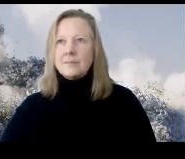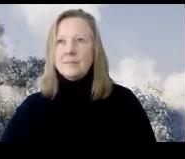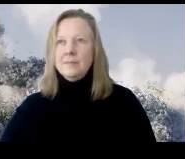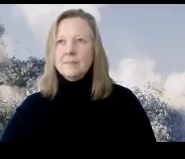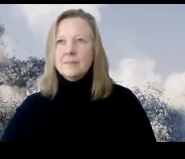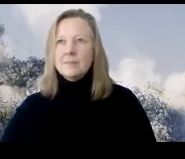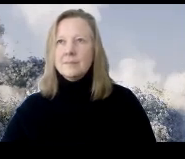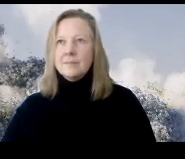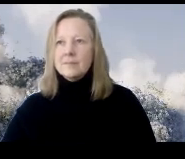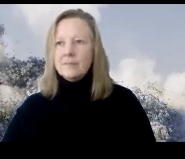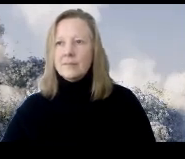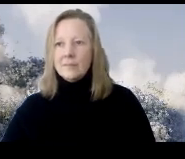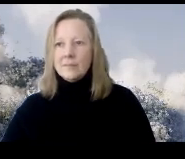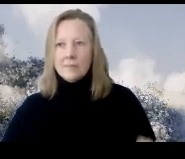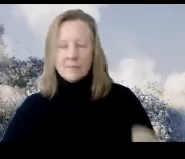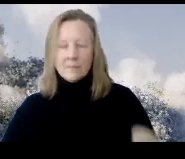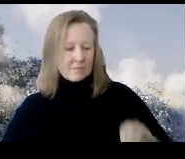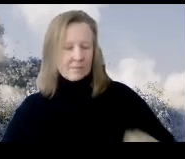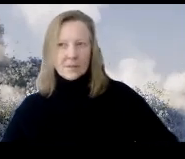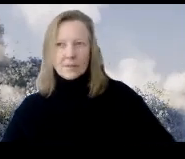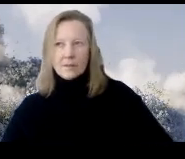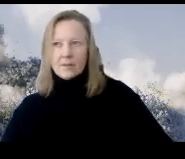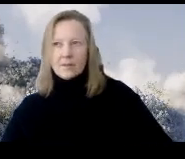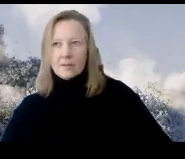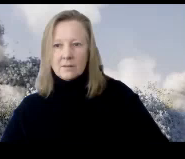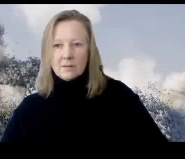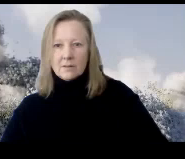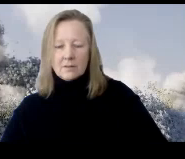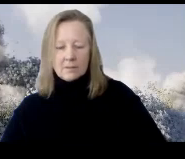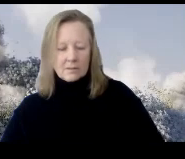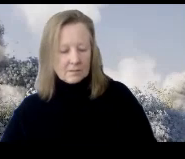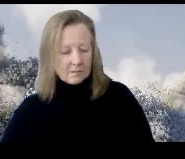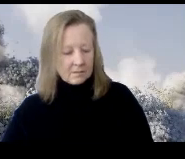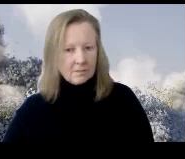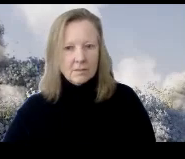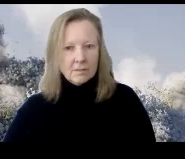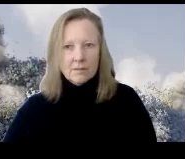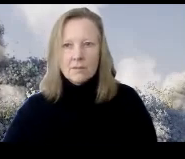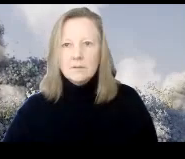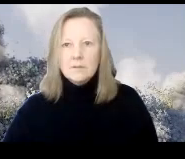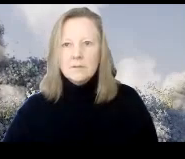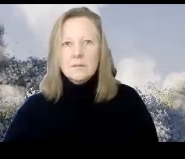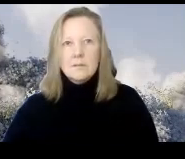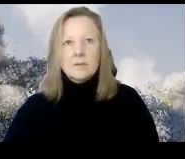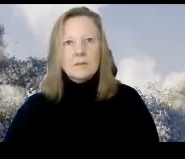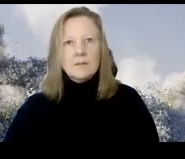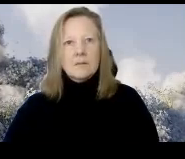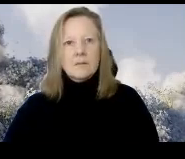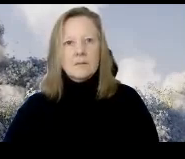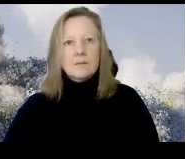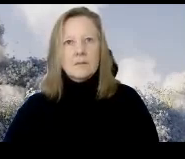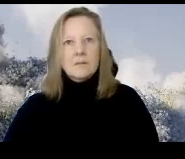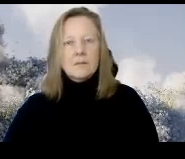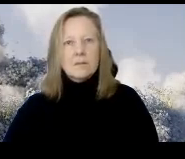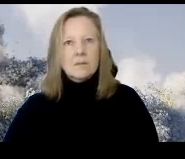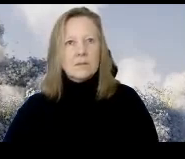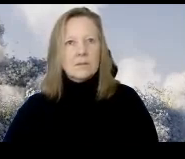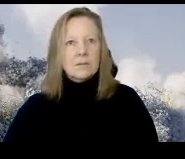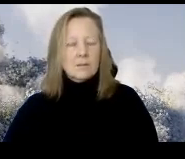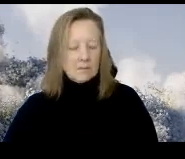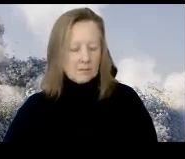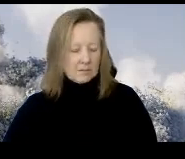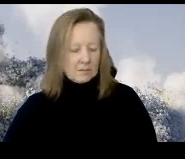we, in addition to adapting our simulation sessions that we used to do in person to an online format